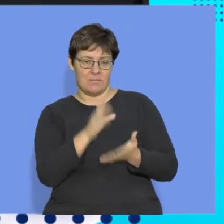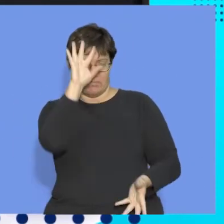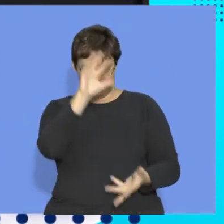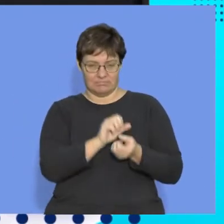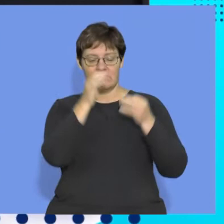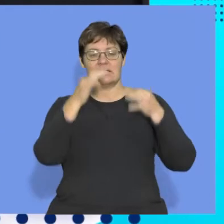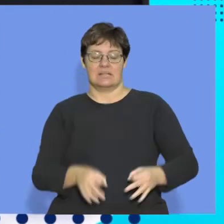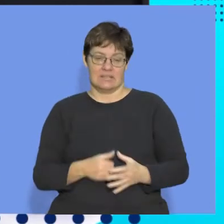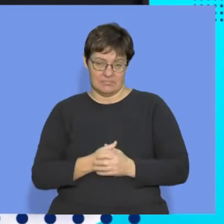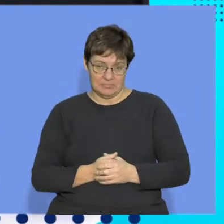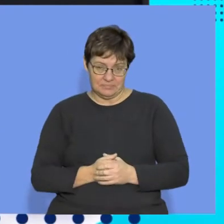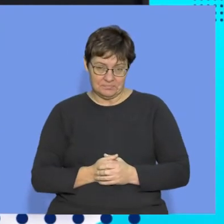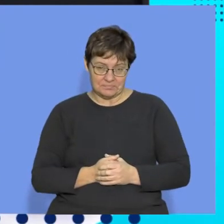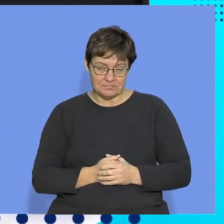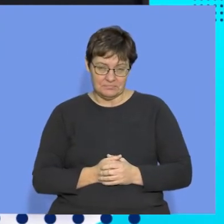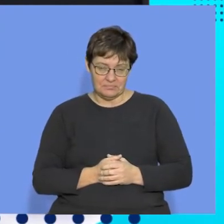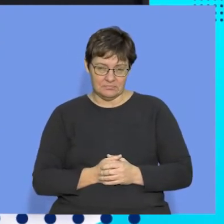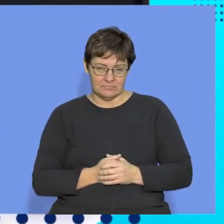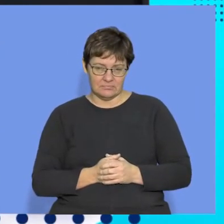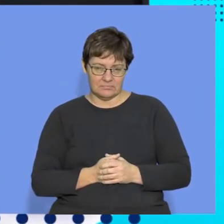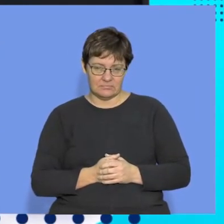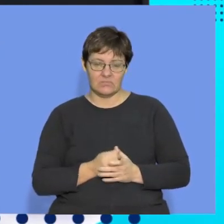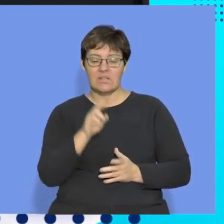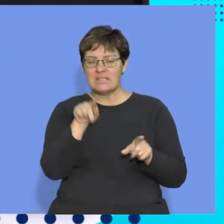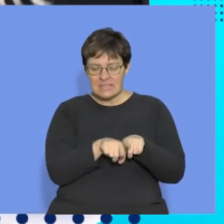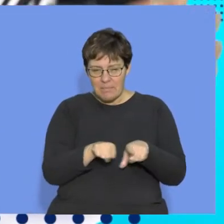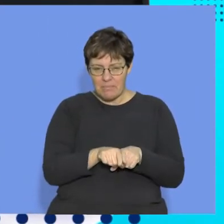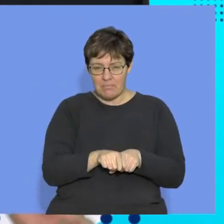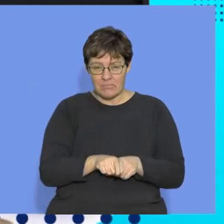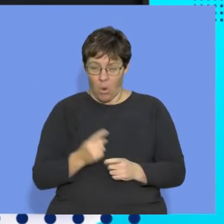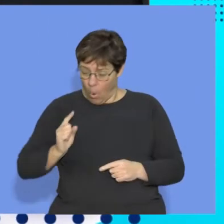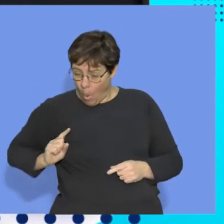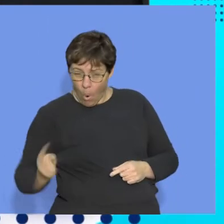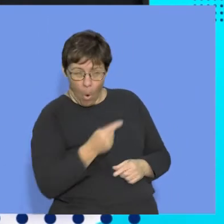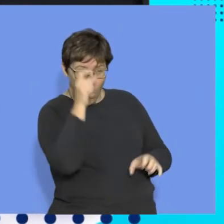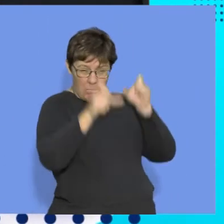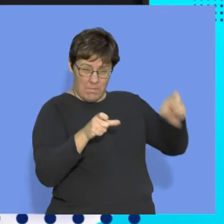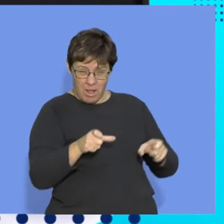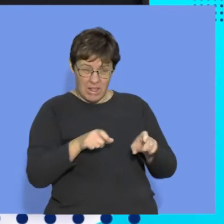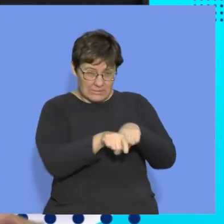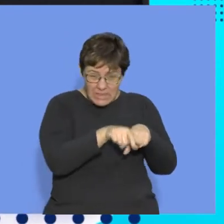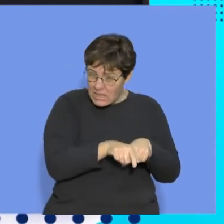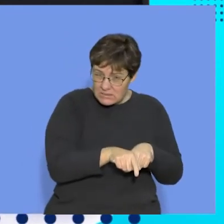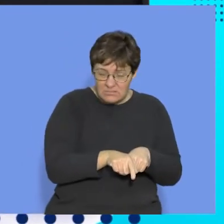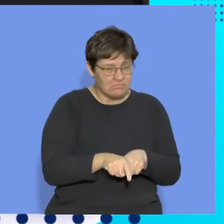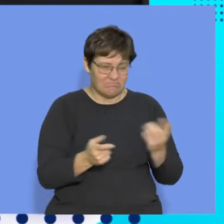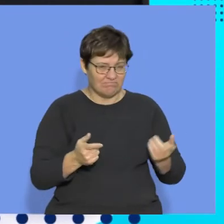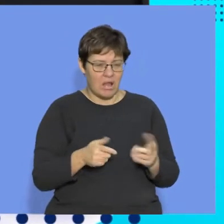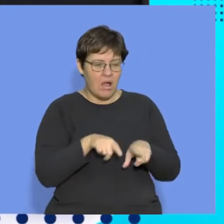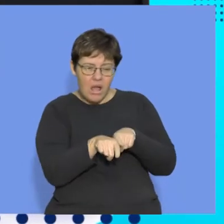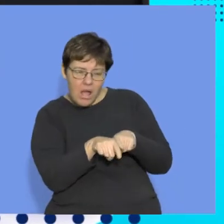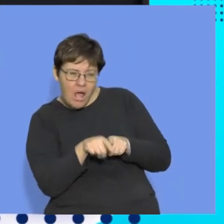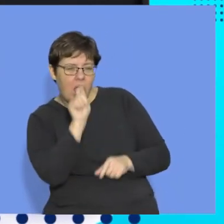There's no way also, if you look at even COVID-19, to test each and every one in the country. You do with a